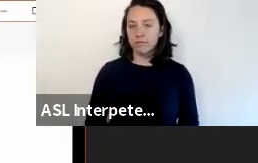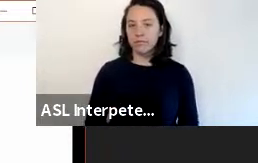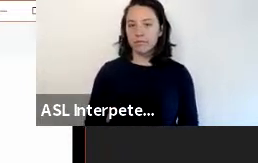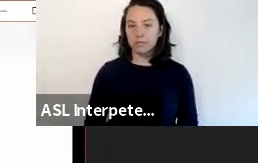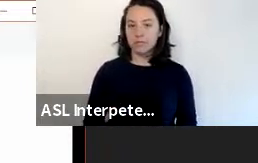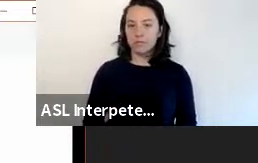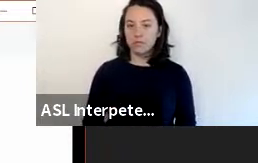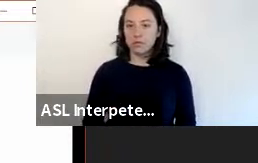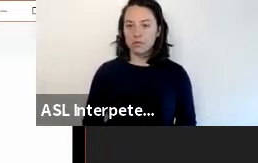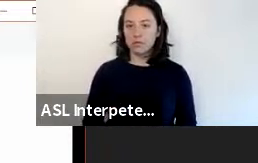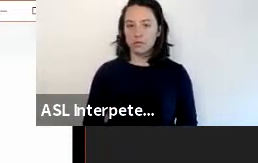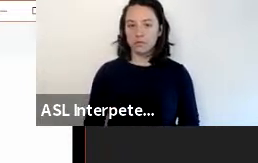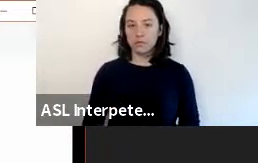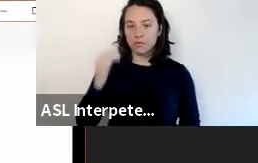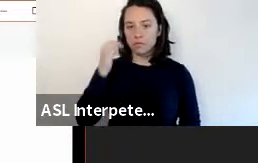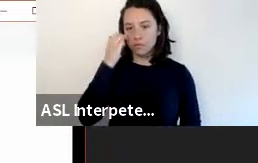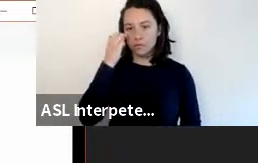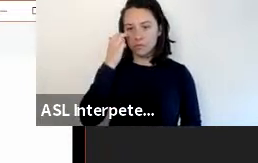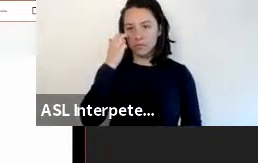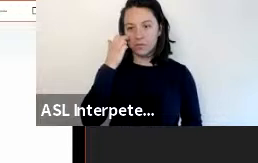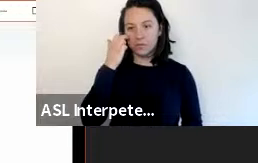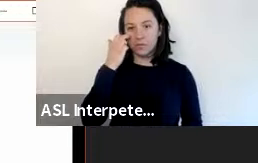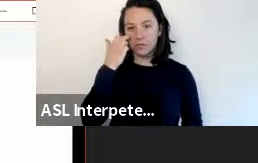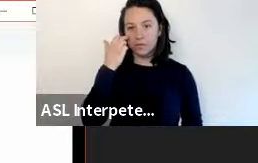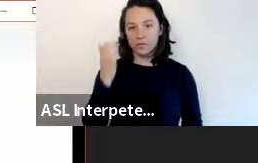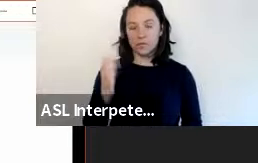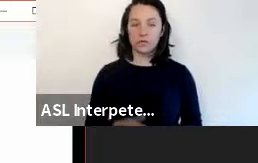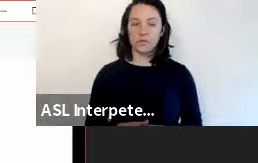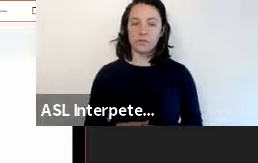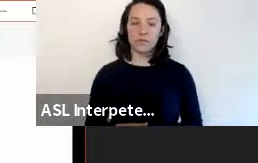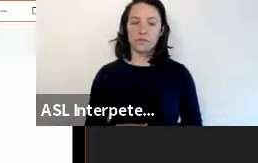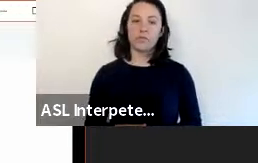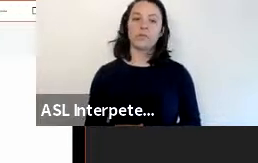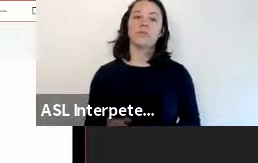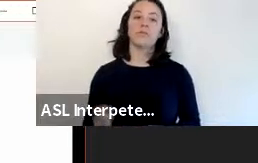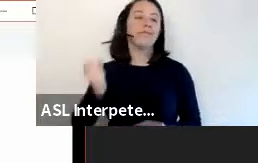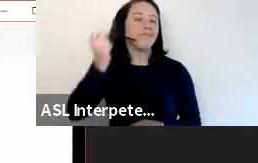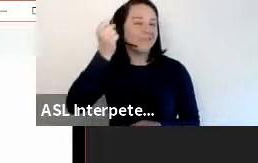The systemic, it has less systemic